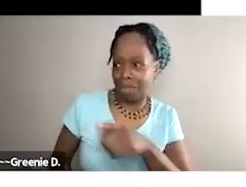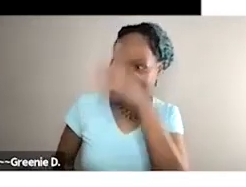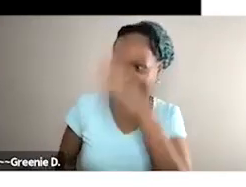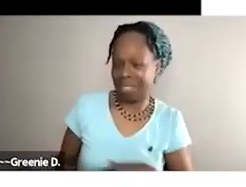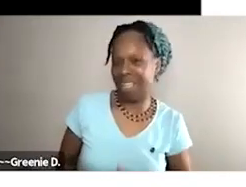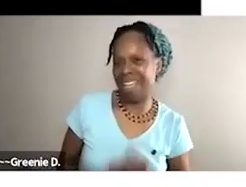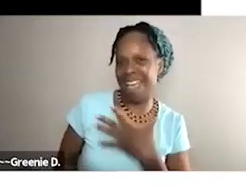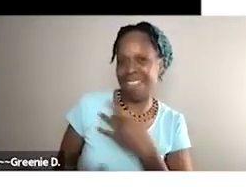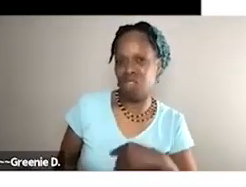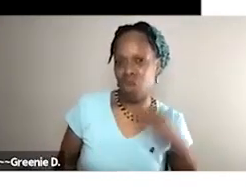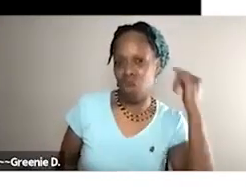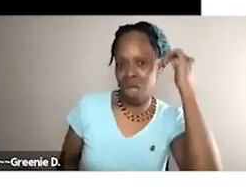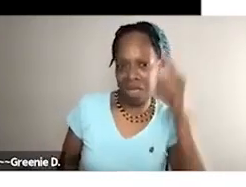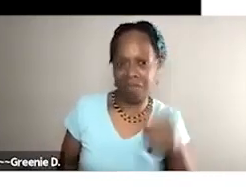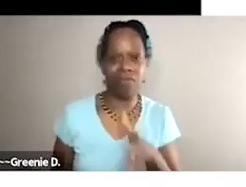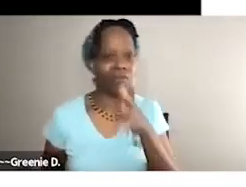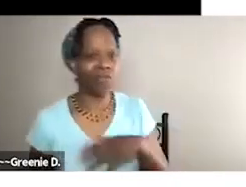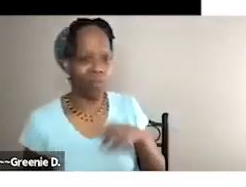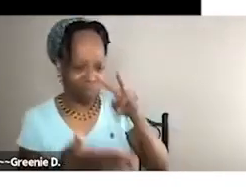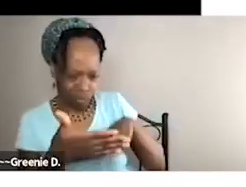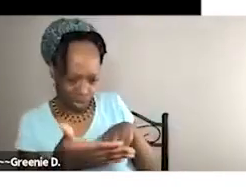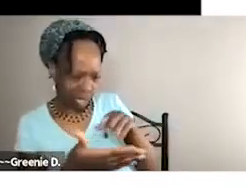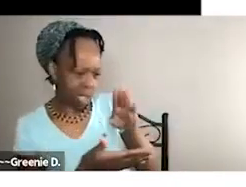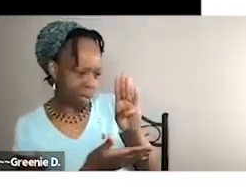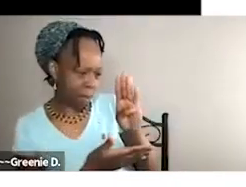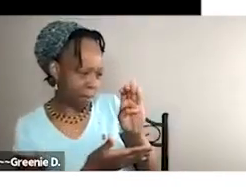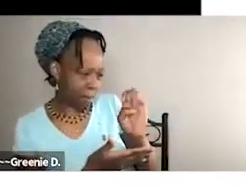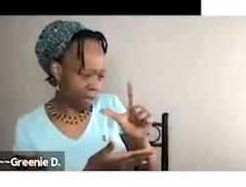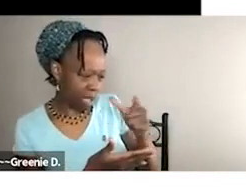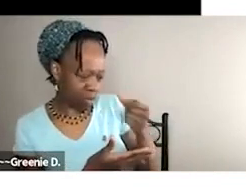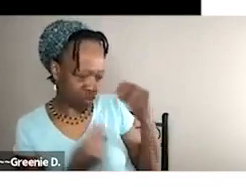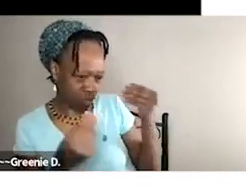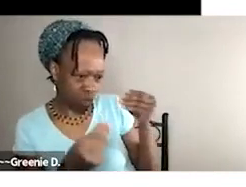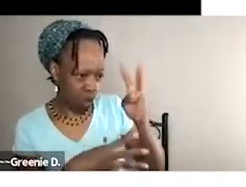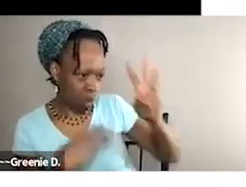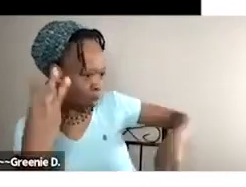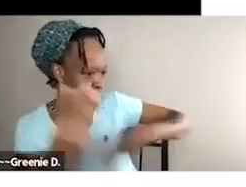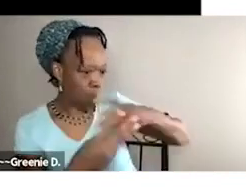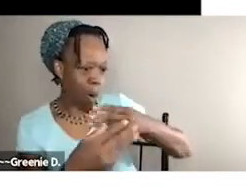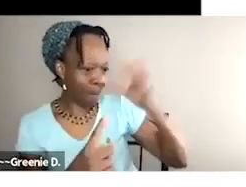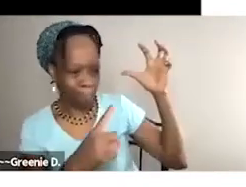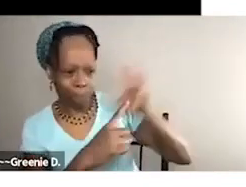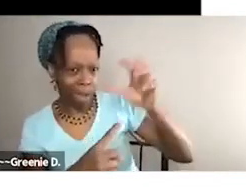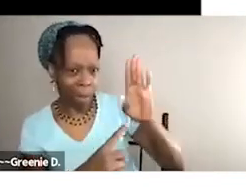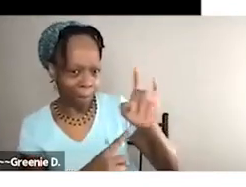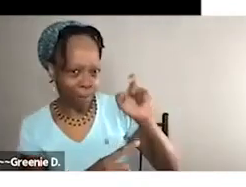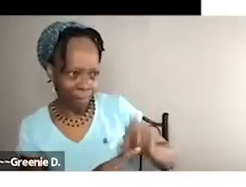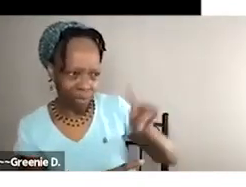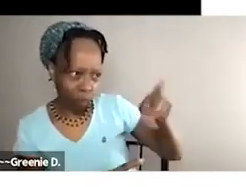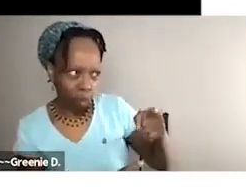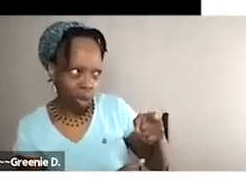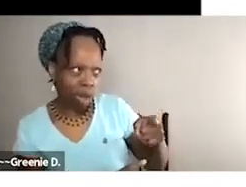Bagel store, the world's best bagels. That must be the one. 754 Metropolitan. When you go that way, you make a left.